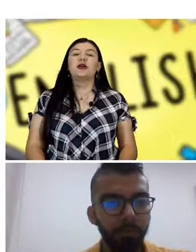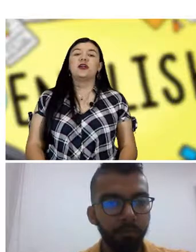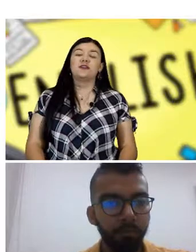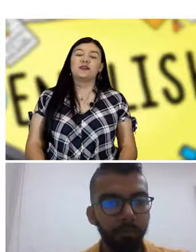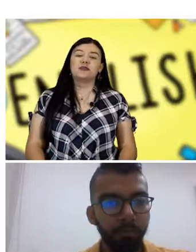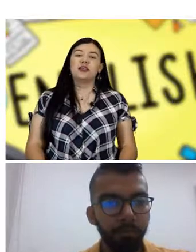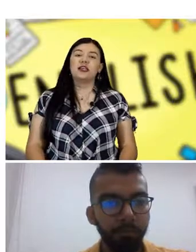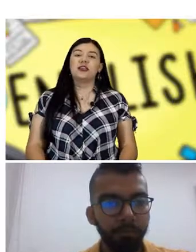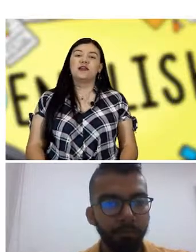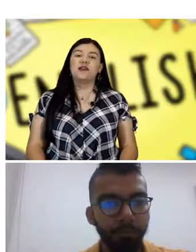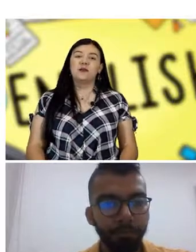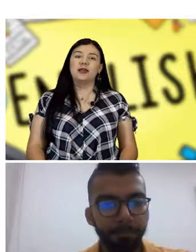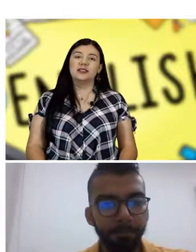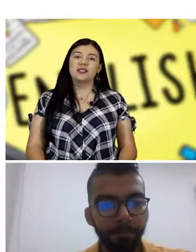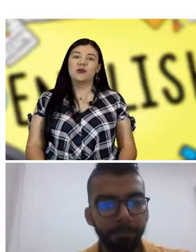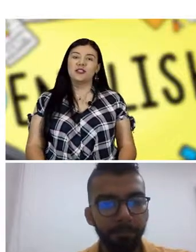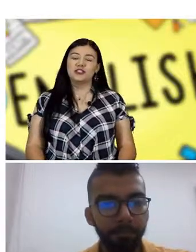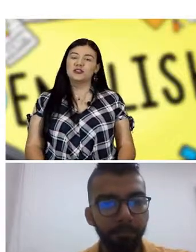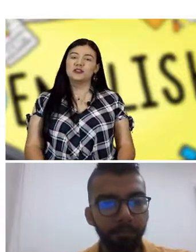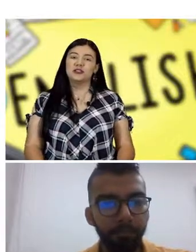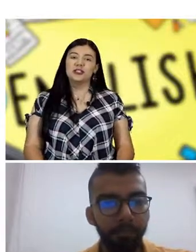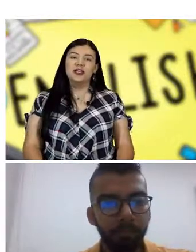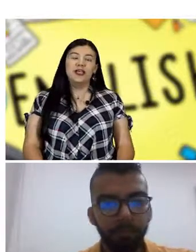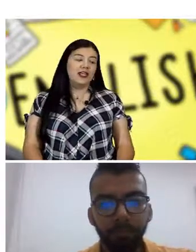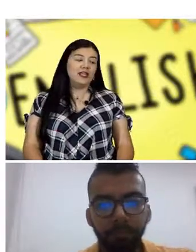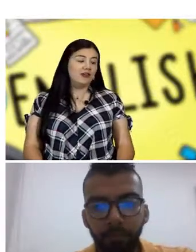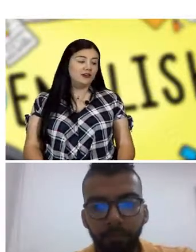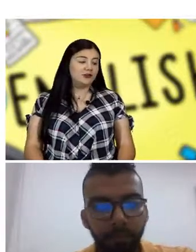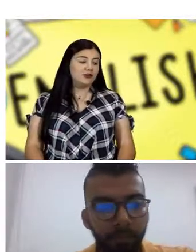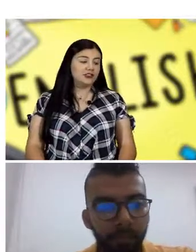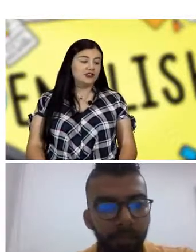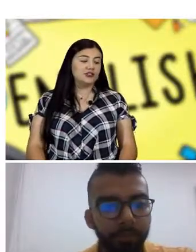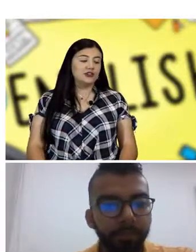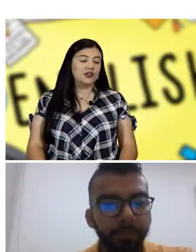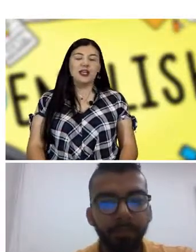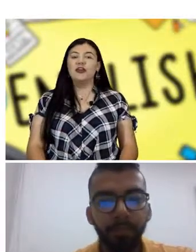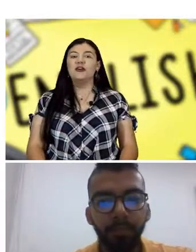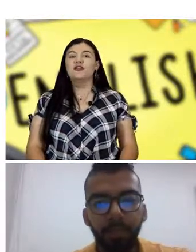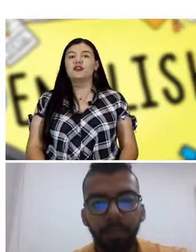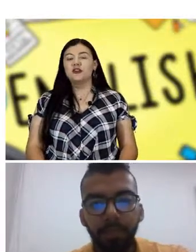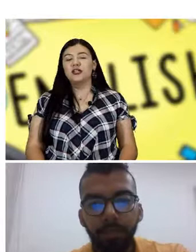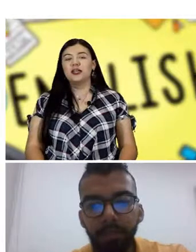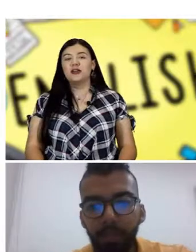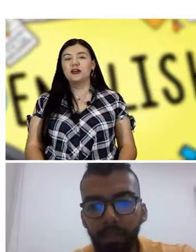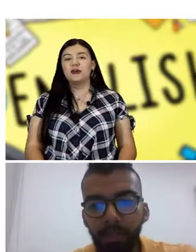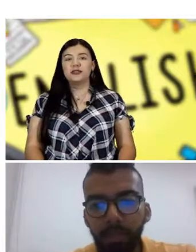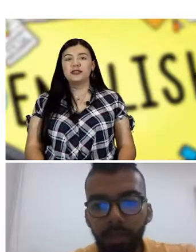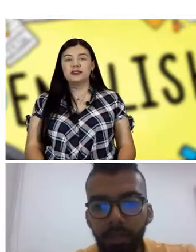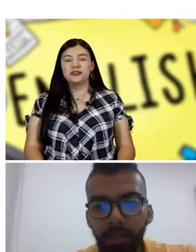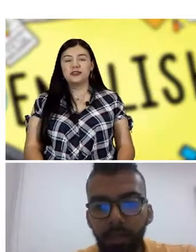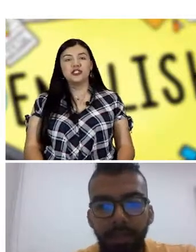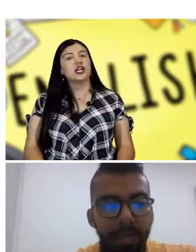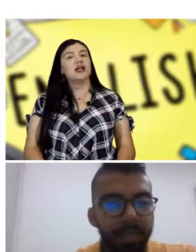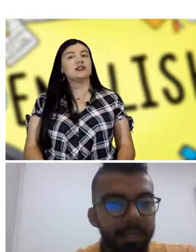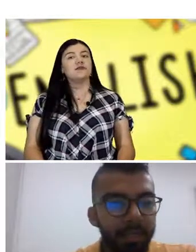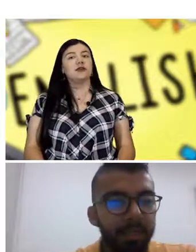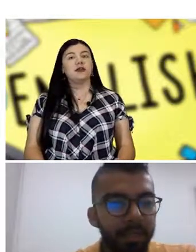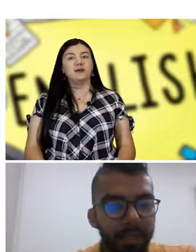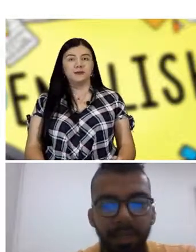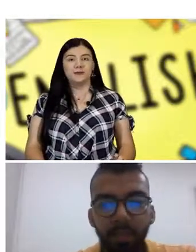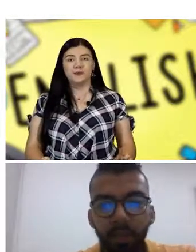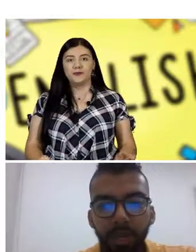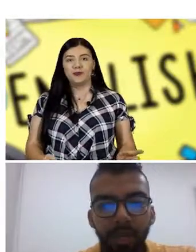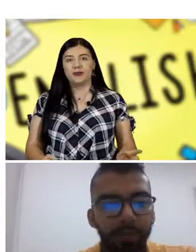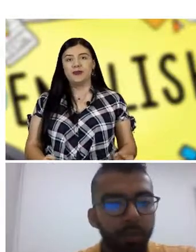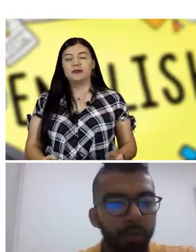Thank you, Brian, for reading the comments, the questions. Any other question or any other comment in the chat,